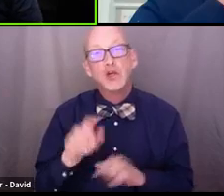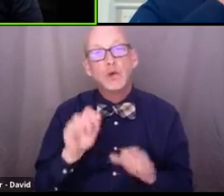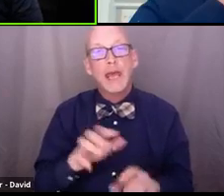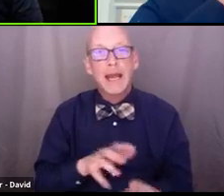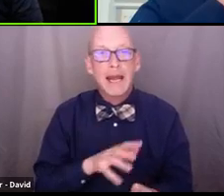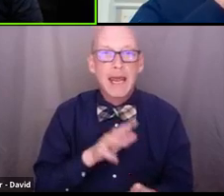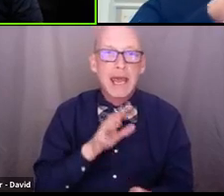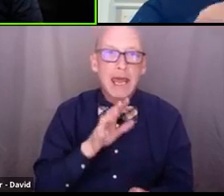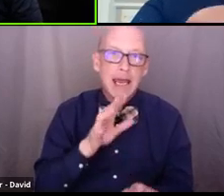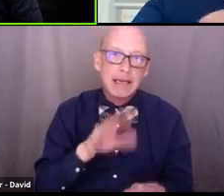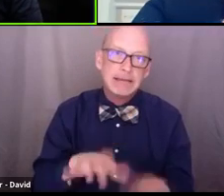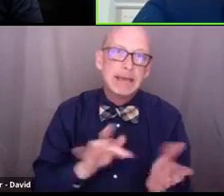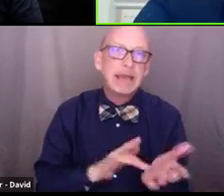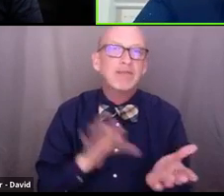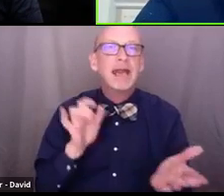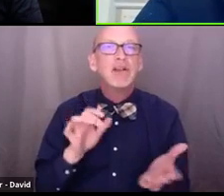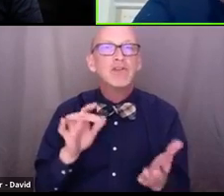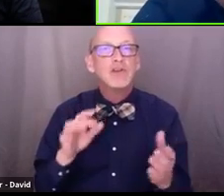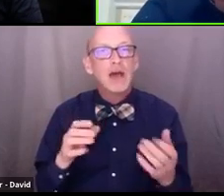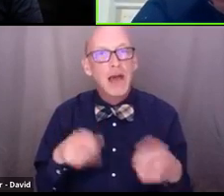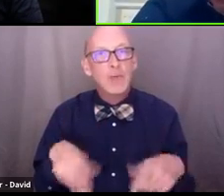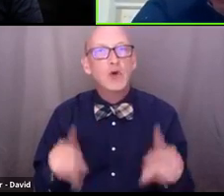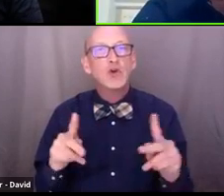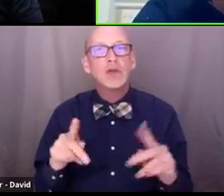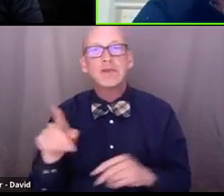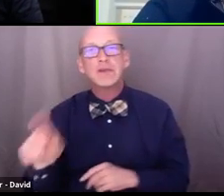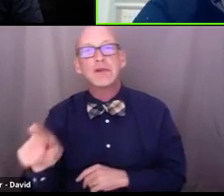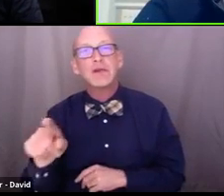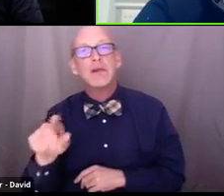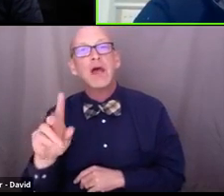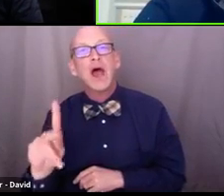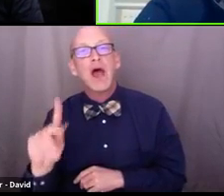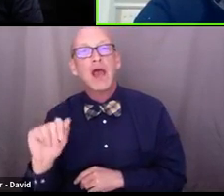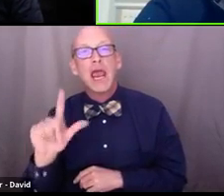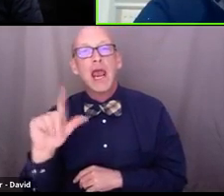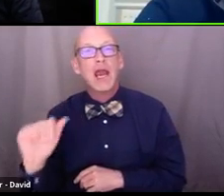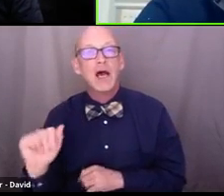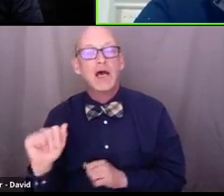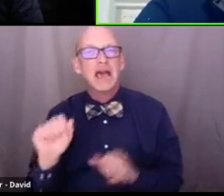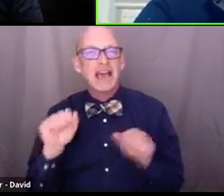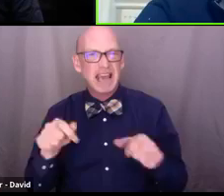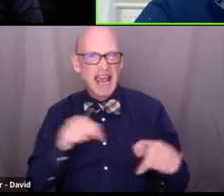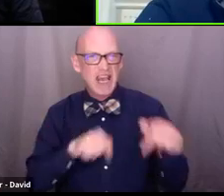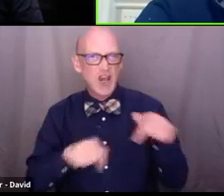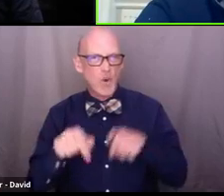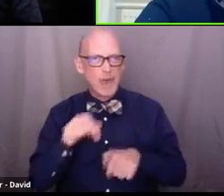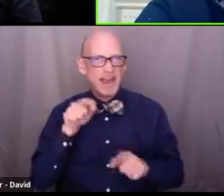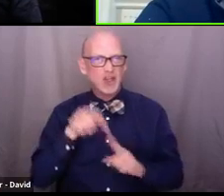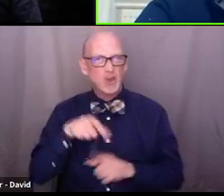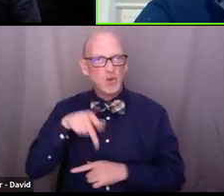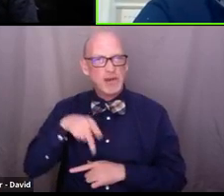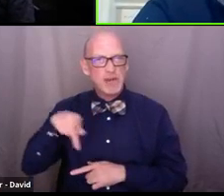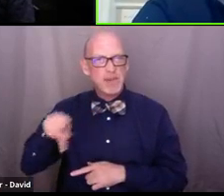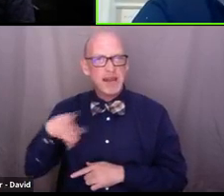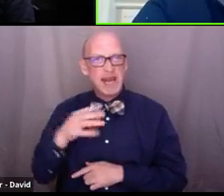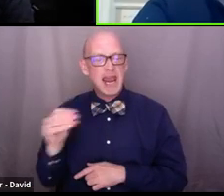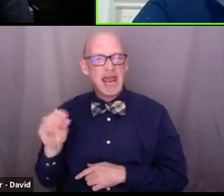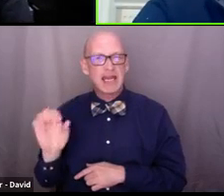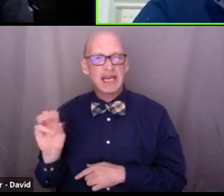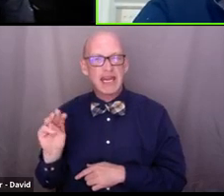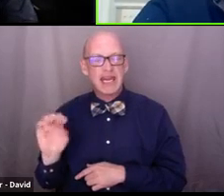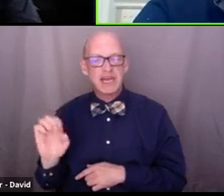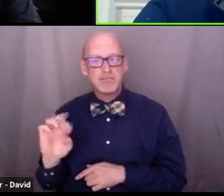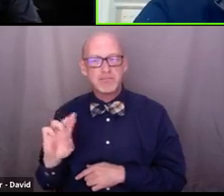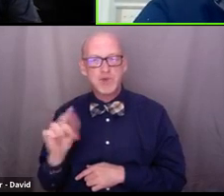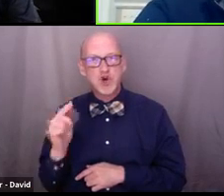these opportunities. Hey, Will, can I go back just to the Emerge grant program and PPP really quick, just to talk about that? So,